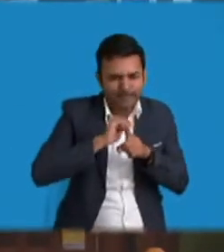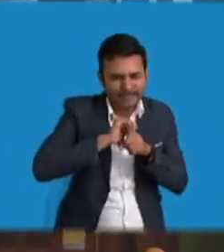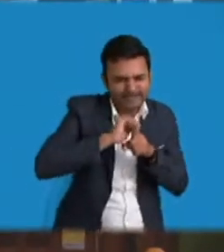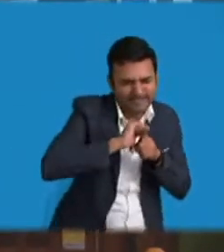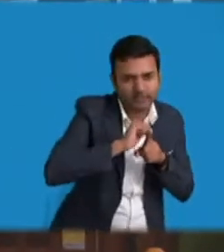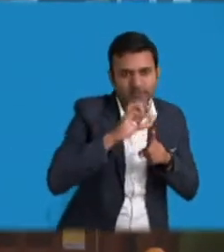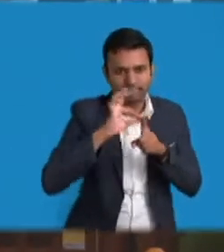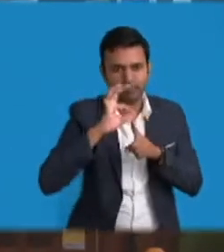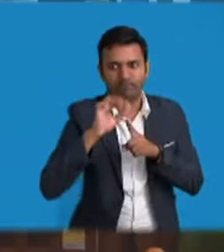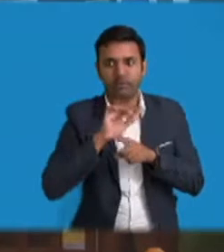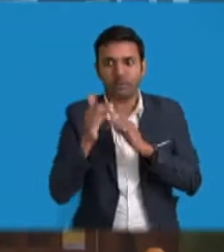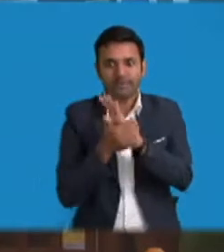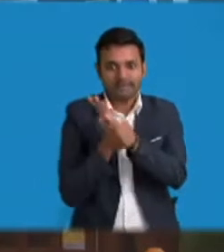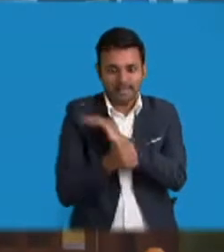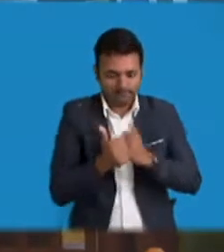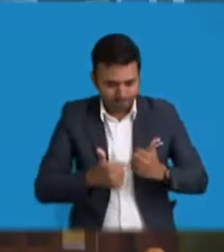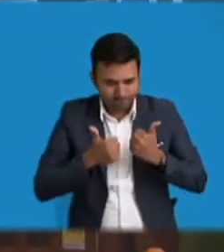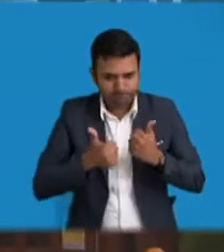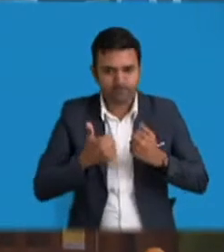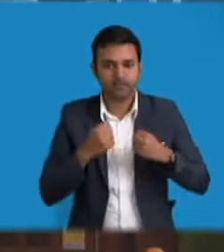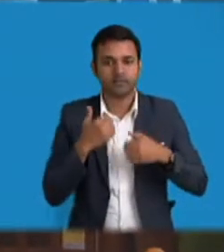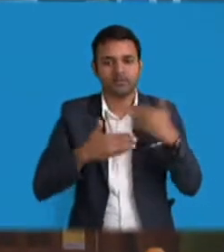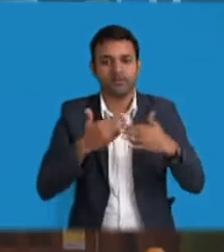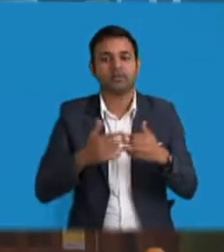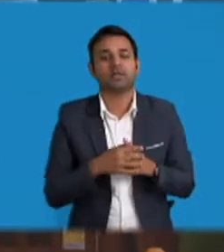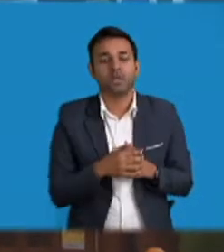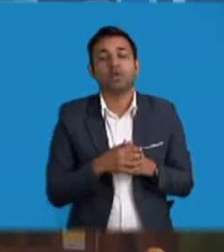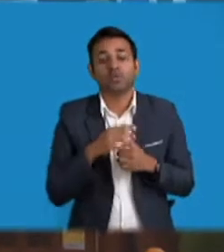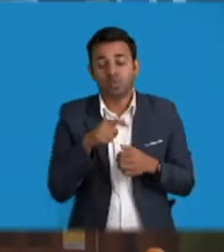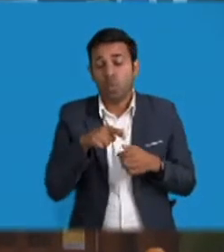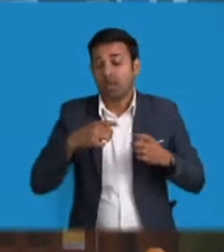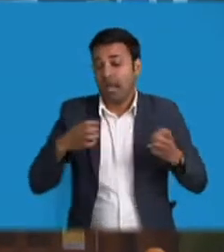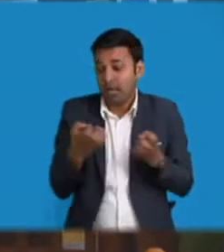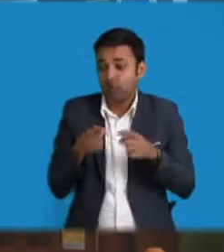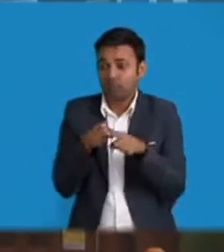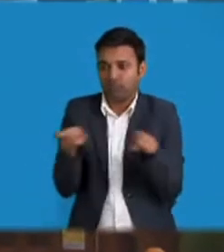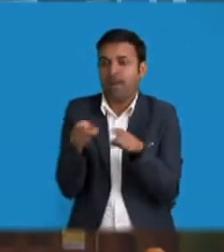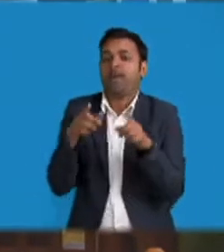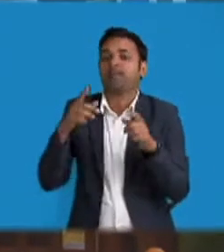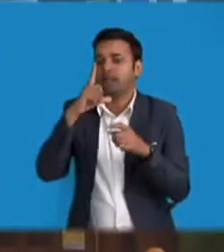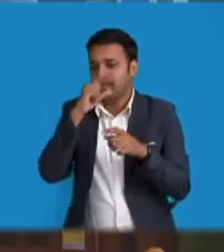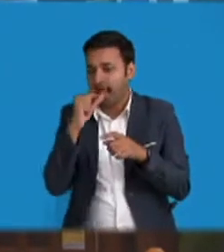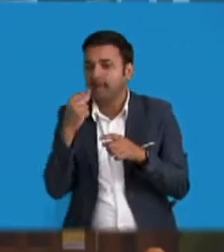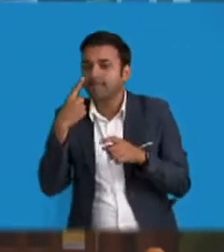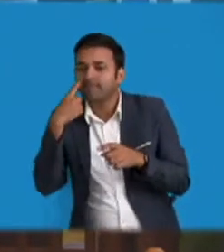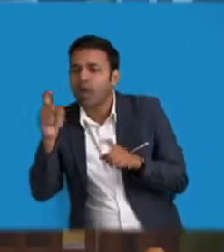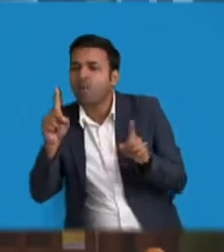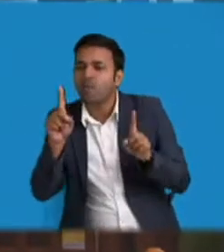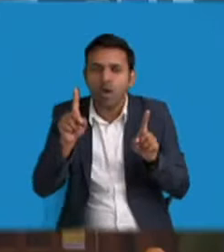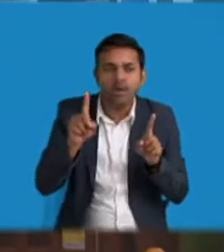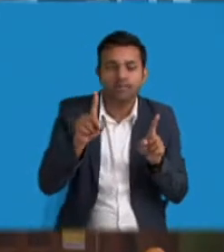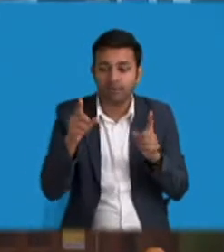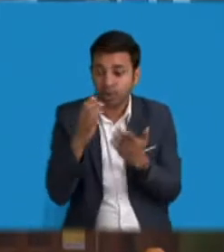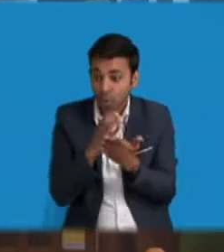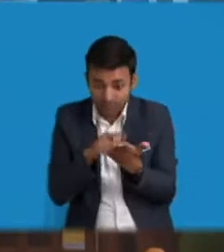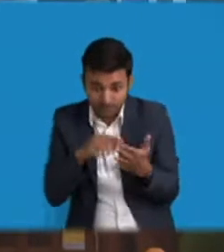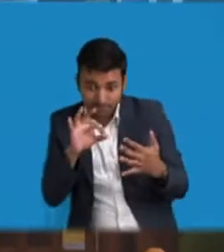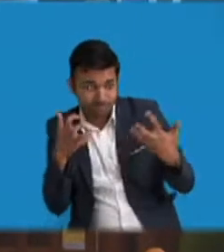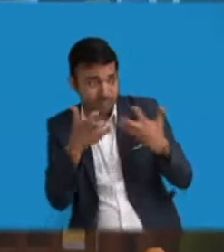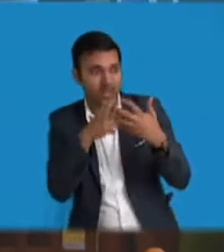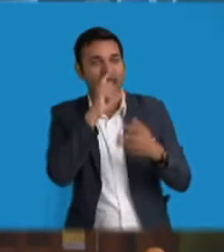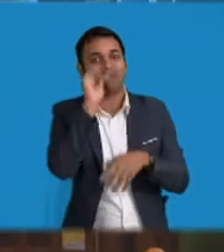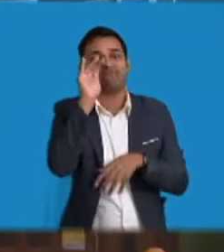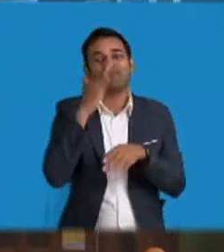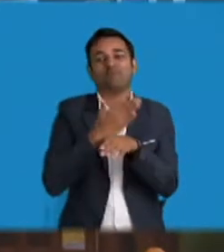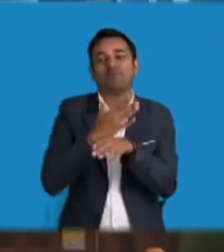then we encourage them to enter the labour market and get a better livelihood. Because